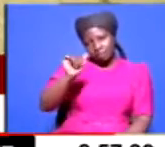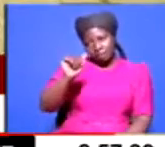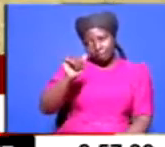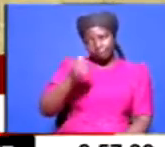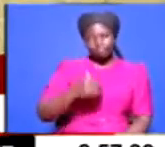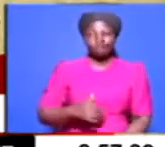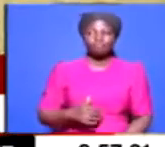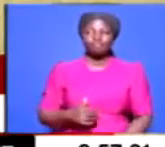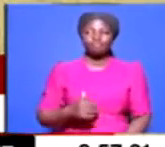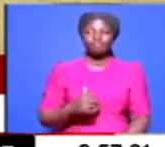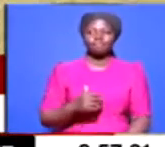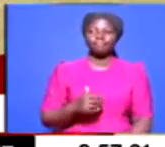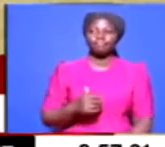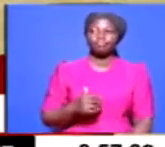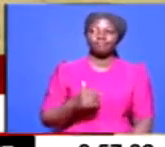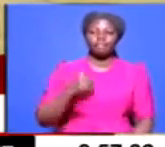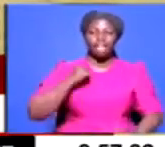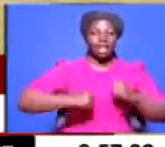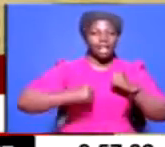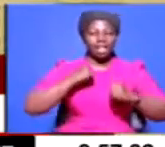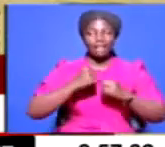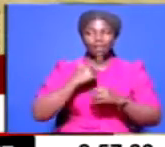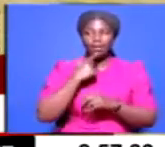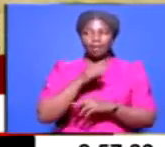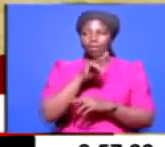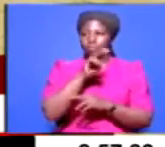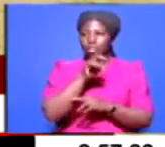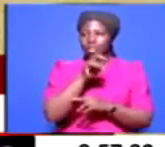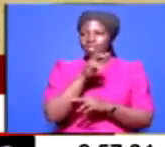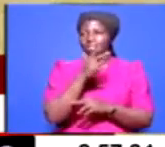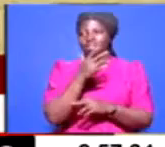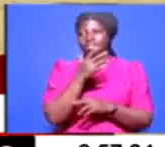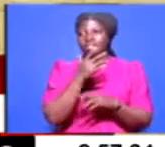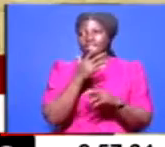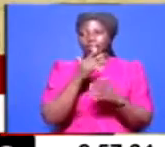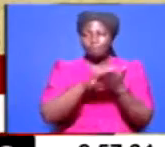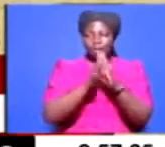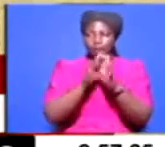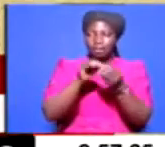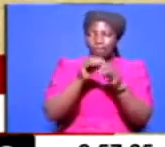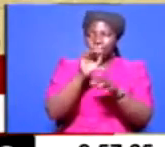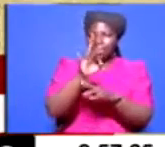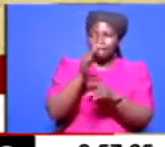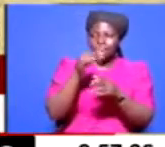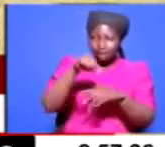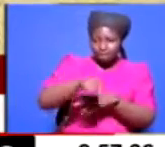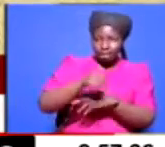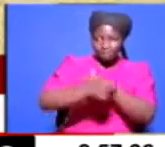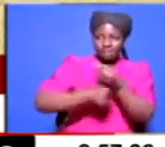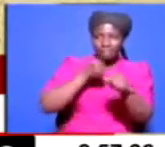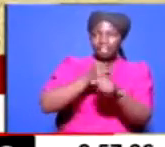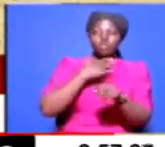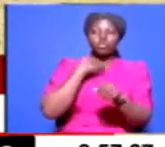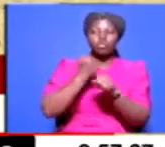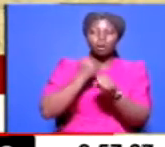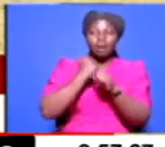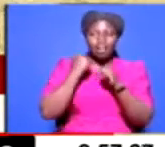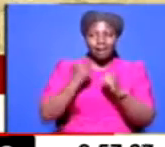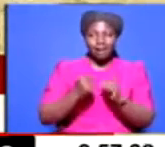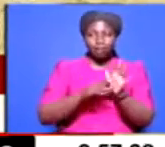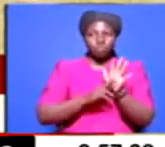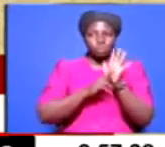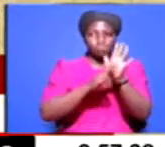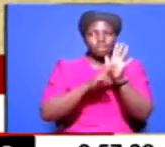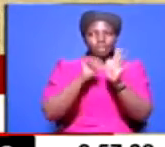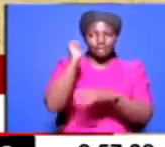3,000 for ile awala under 20 trials, kakua number 3. So this year, I want to work hard so that I represent